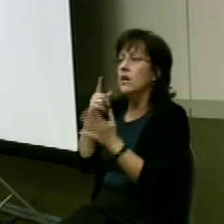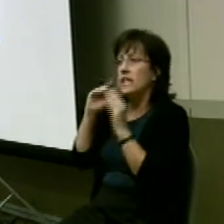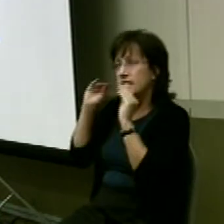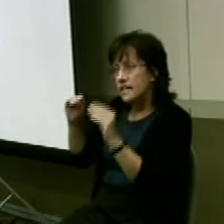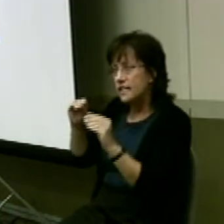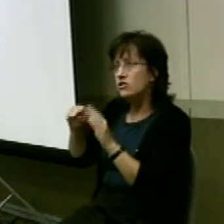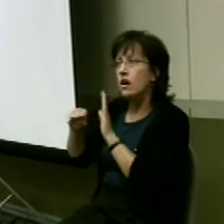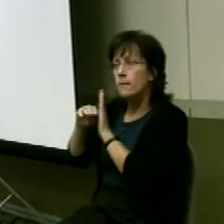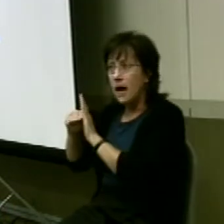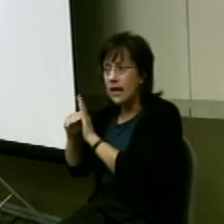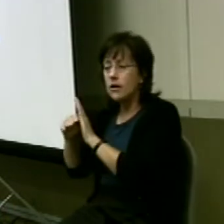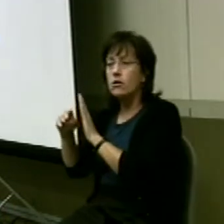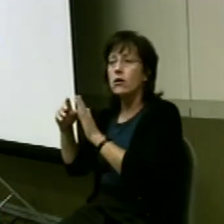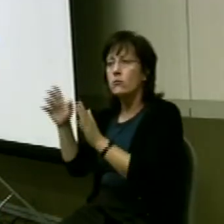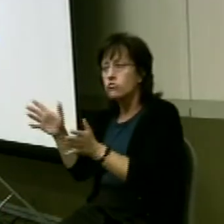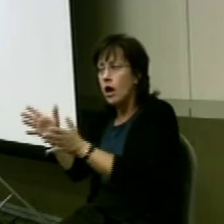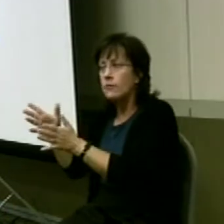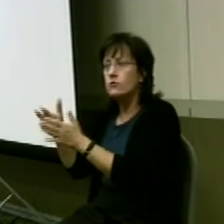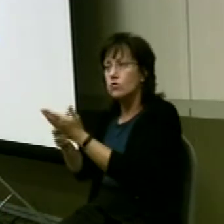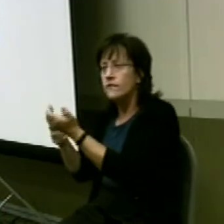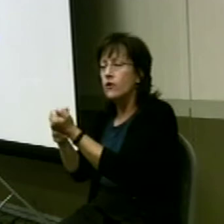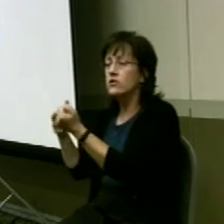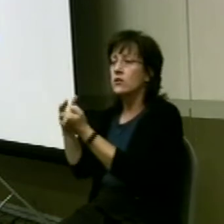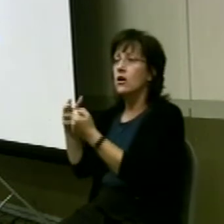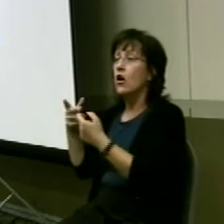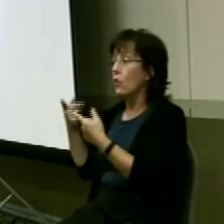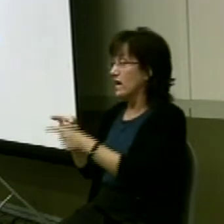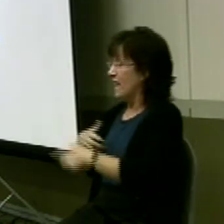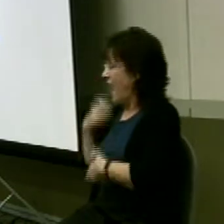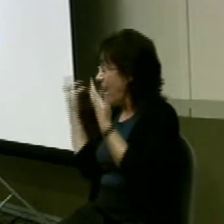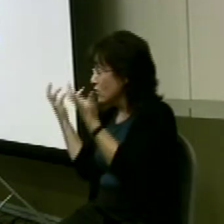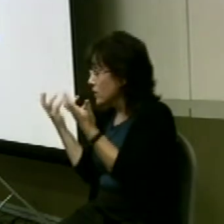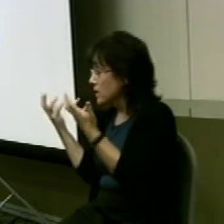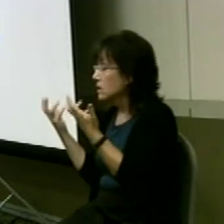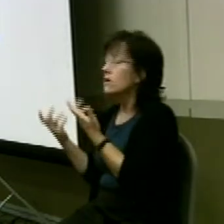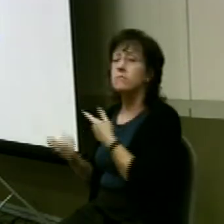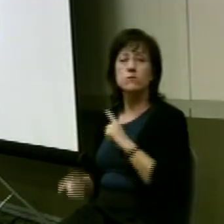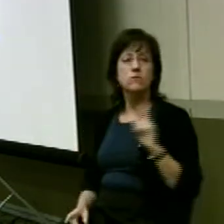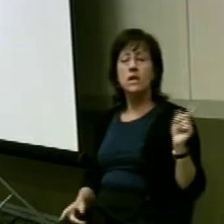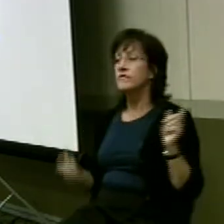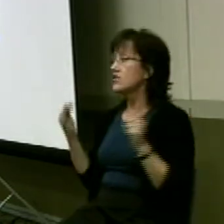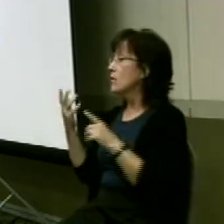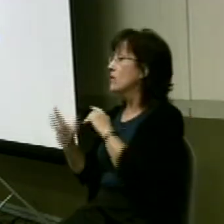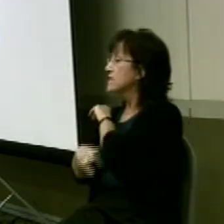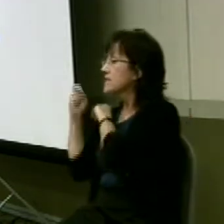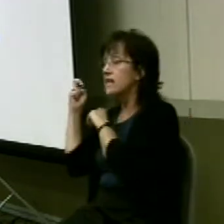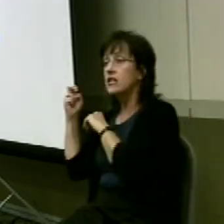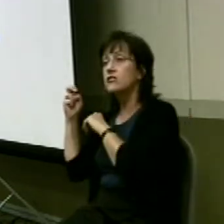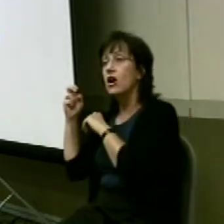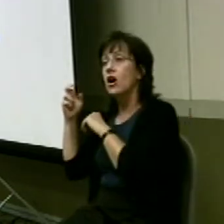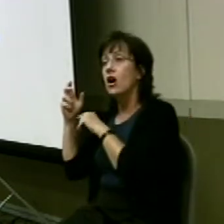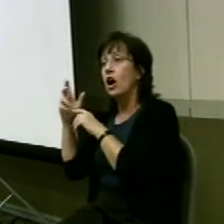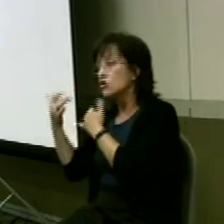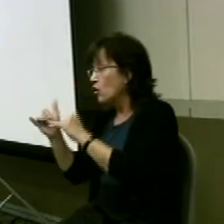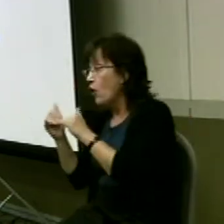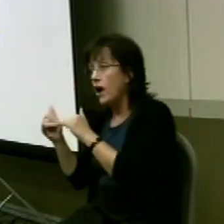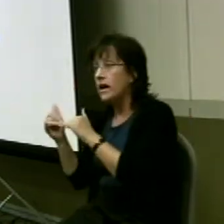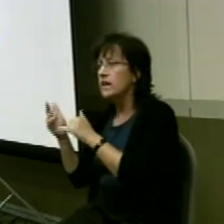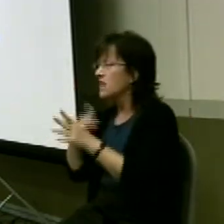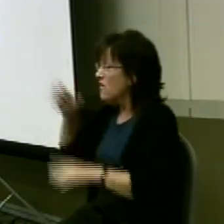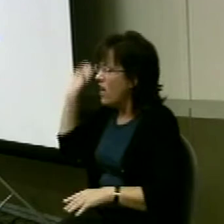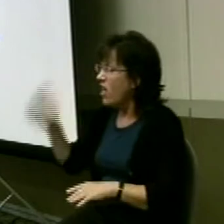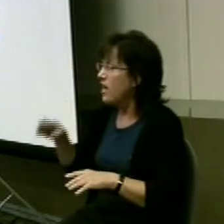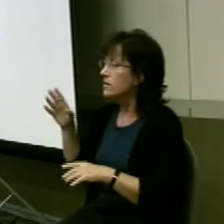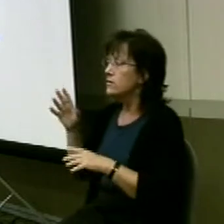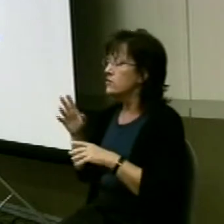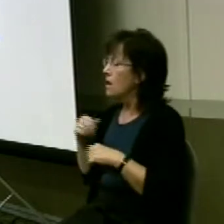was that we would teach, model, prompt, reinforce Brad to walk away when he's angry. So if someone steals a toy,